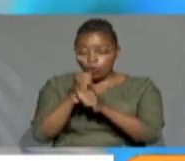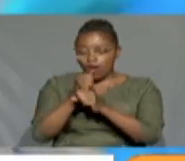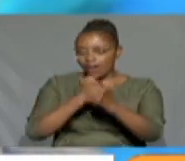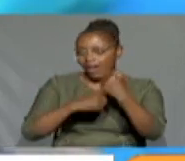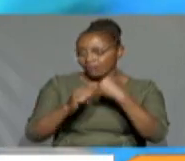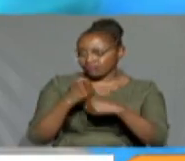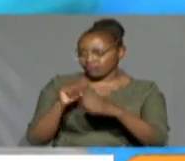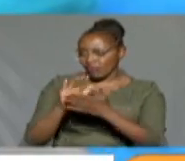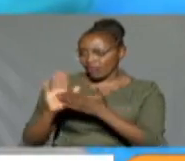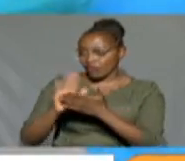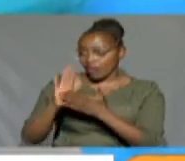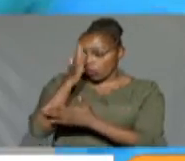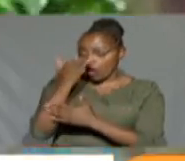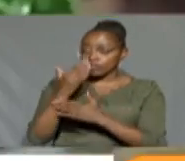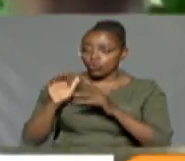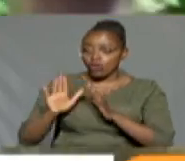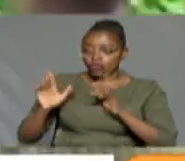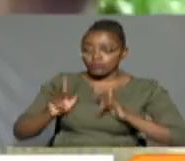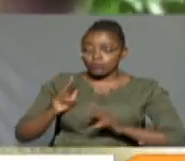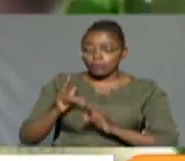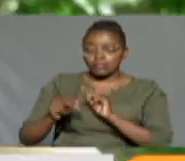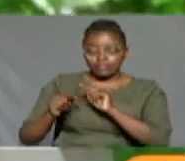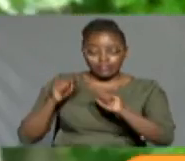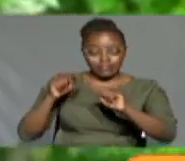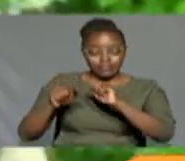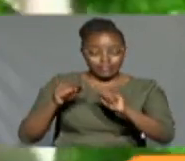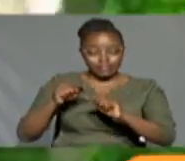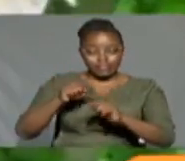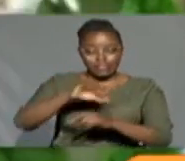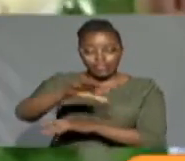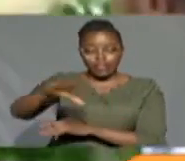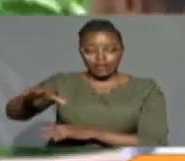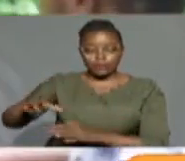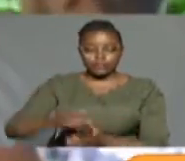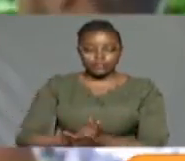further suffering of residents in the county. Rakel Mugai, Citizen TV.